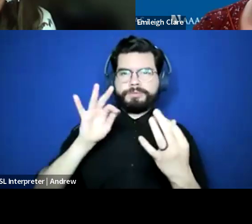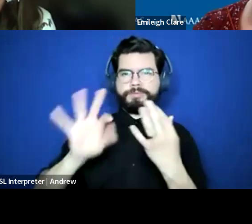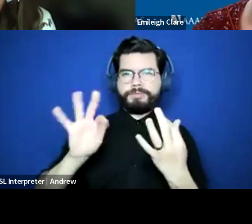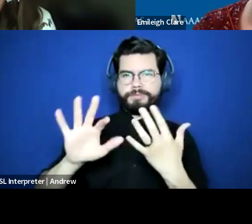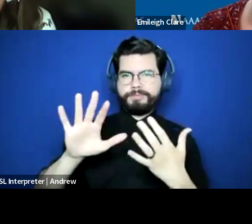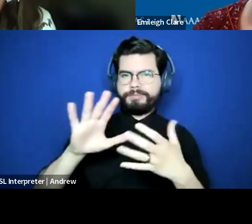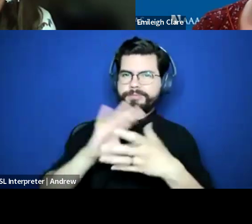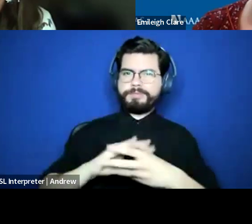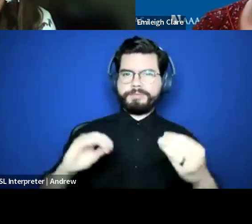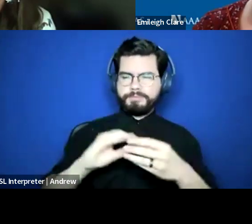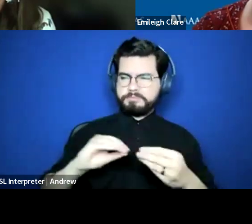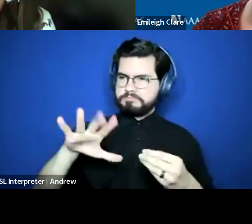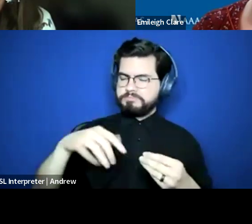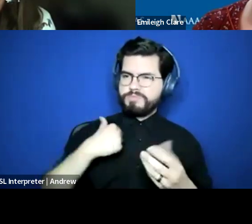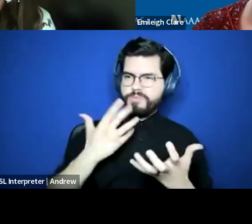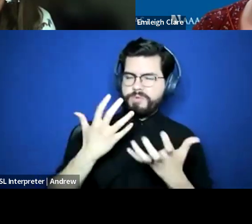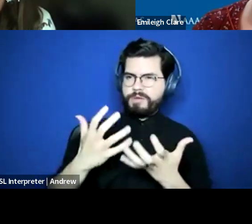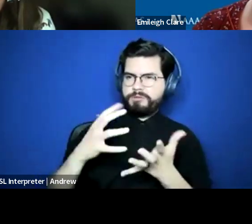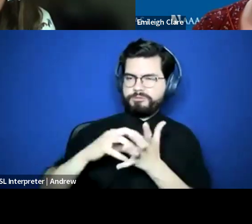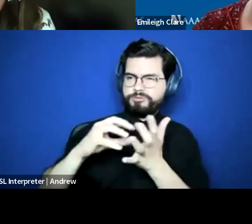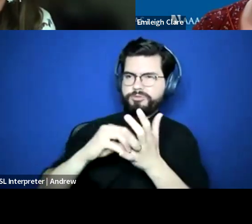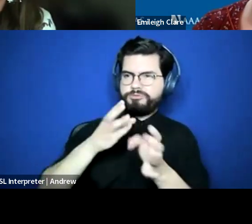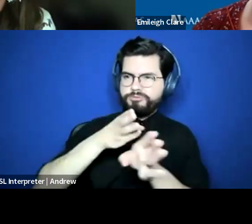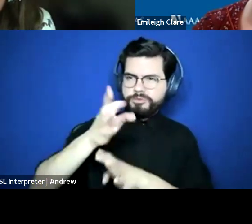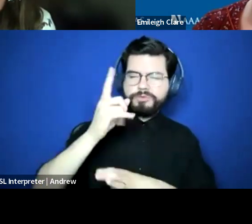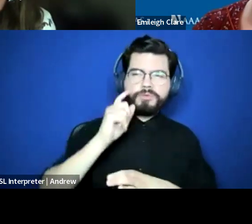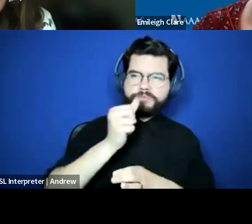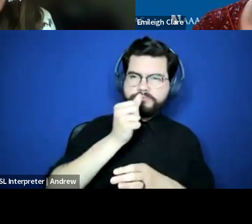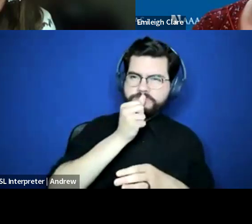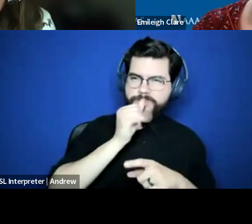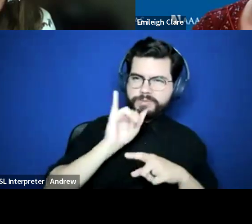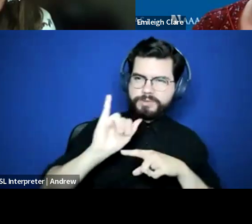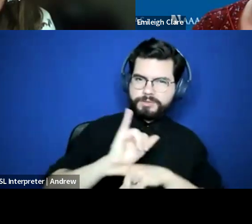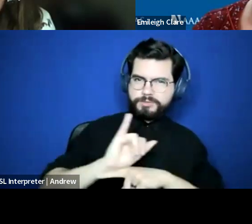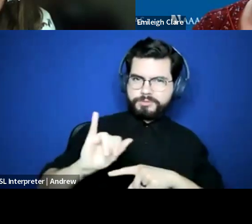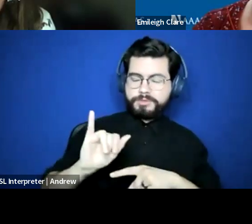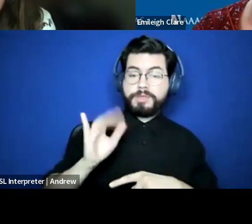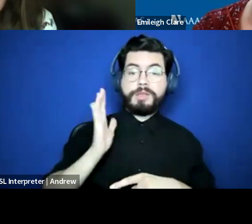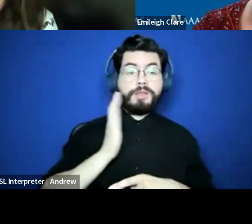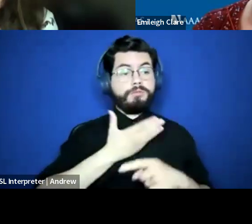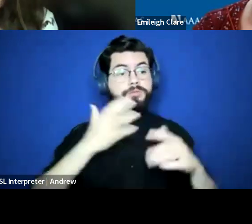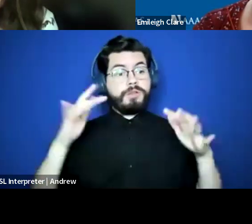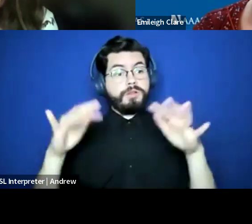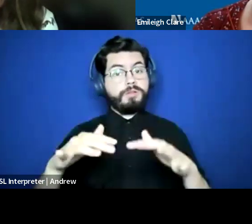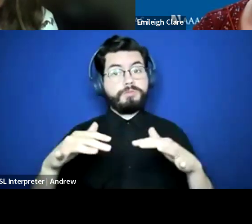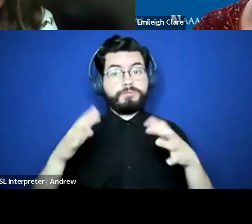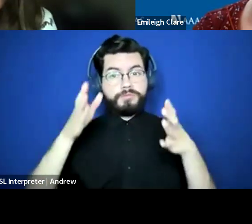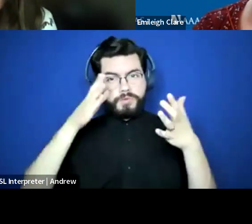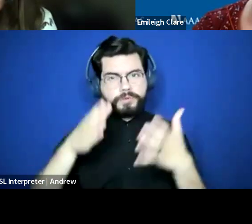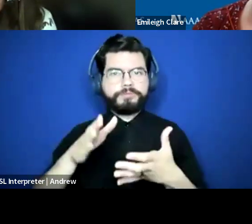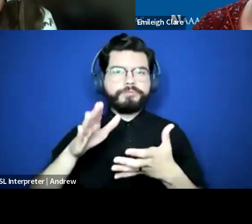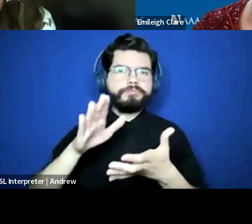in learning about careers in private industry, and our conference perhaps at that time was more focused on academia